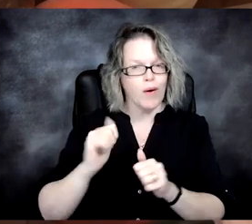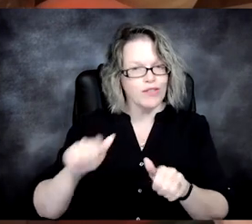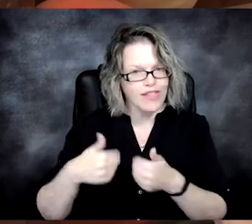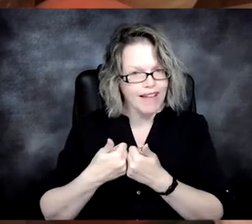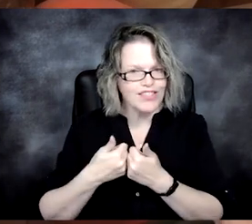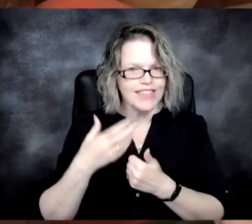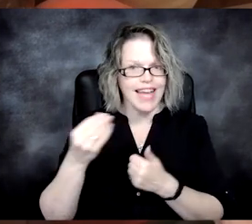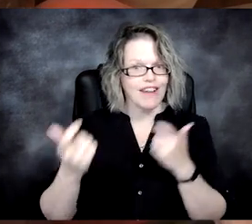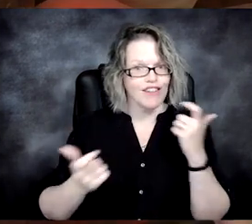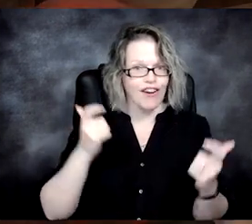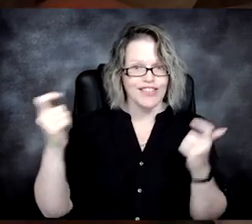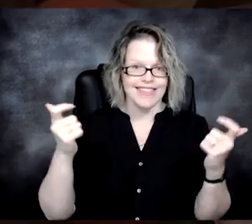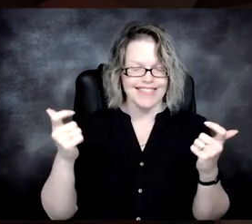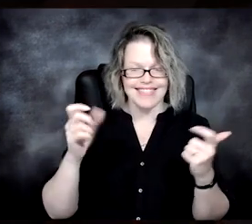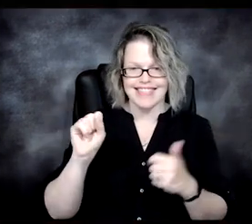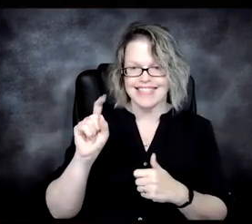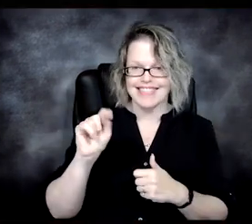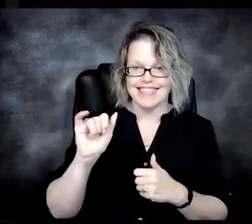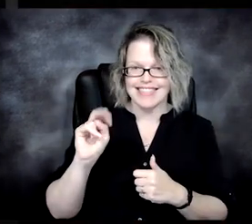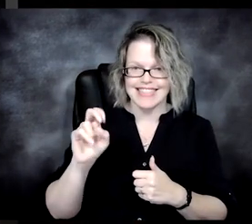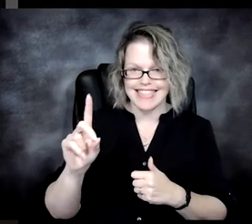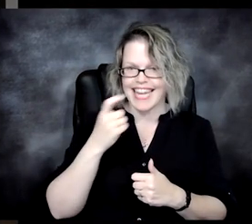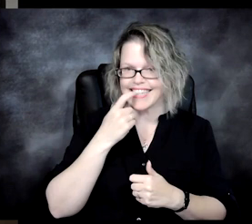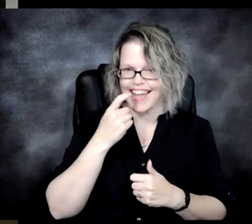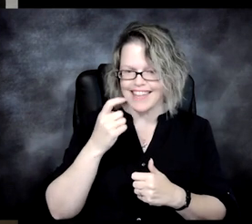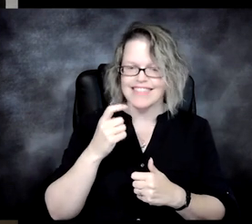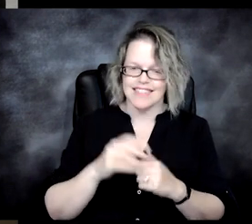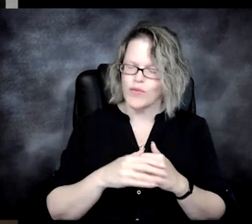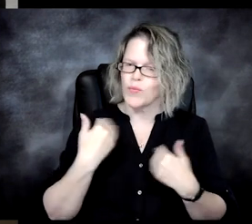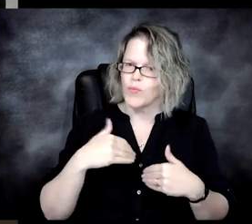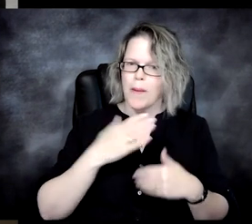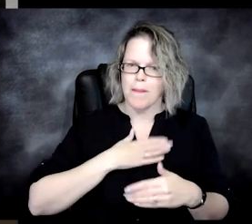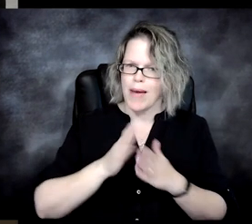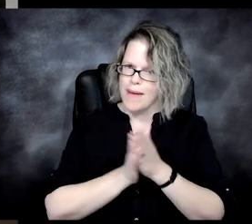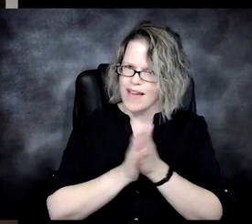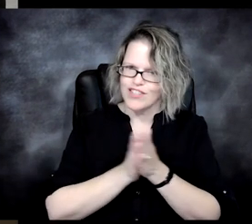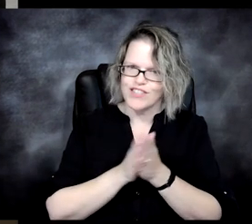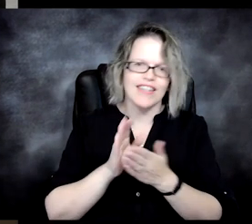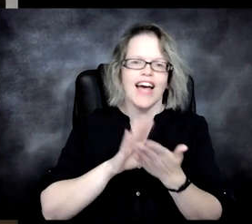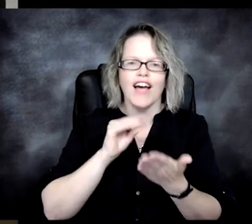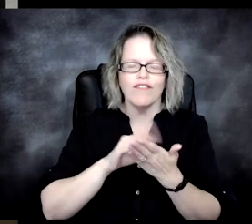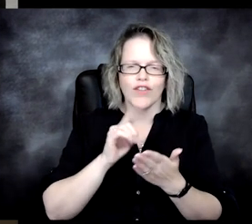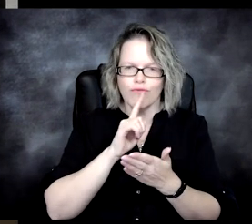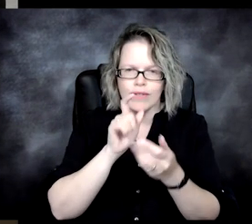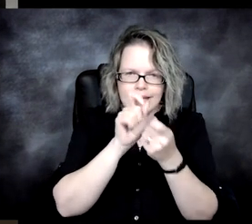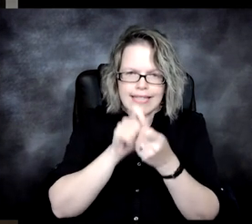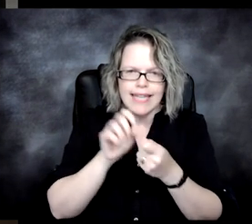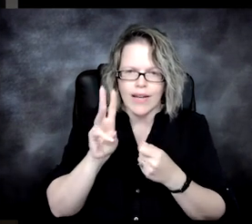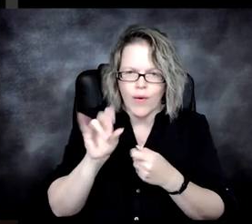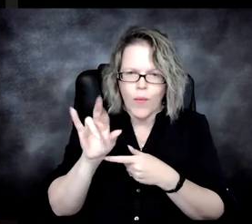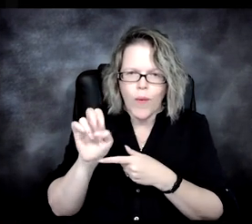and largest stained glass piece. It's really become a passion for me. I've learned how to do intricate wire